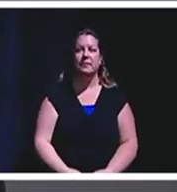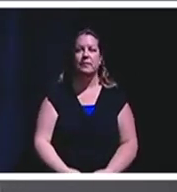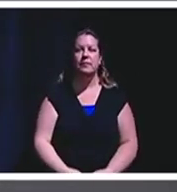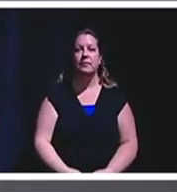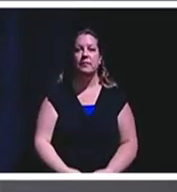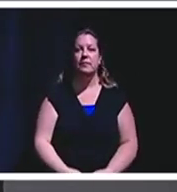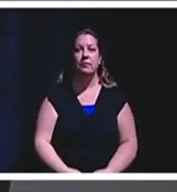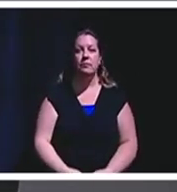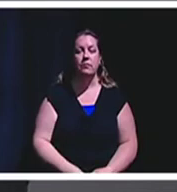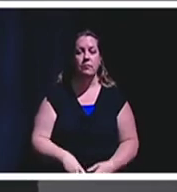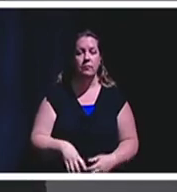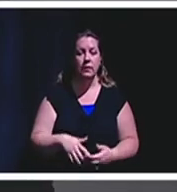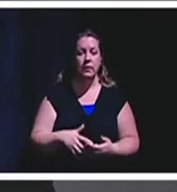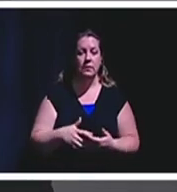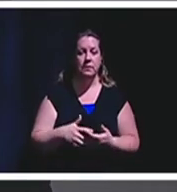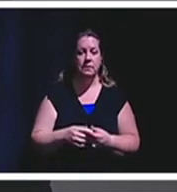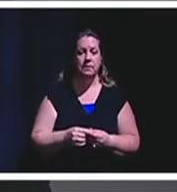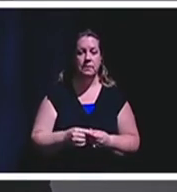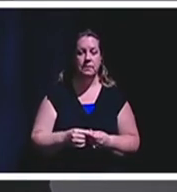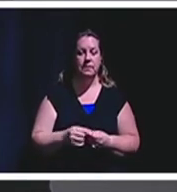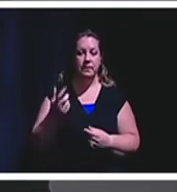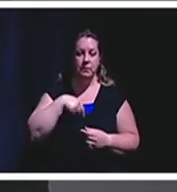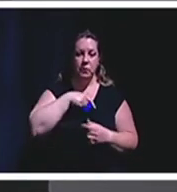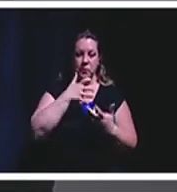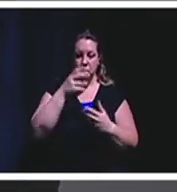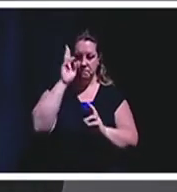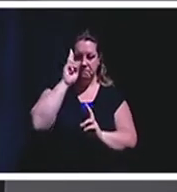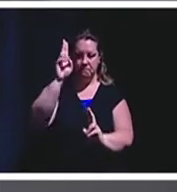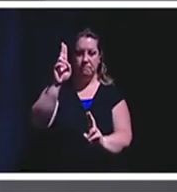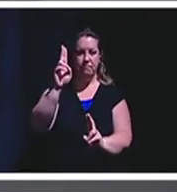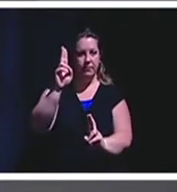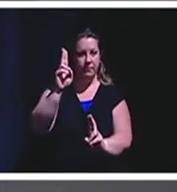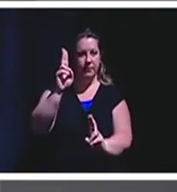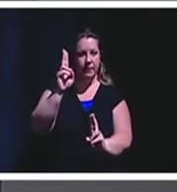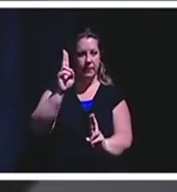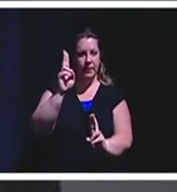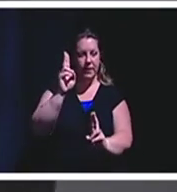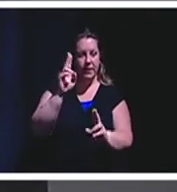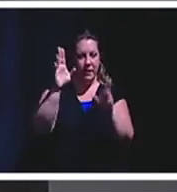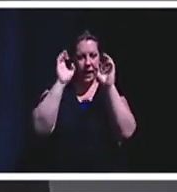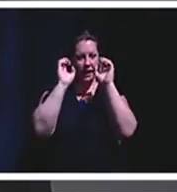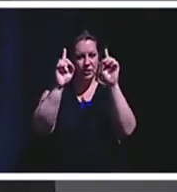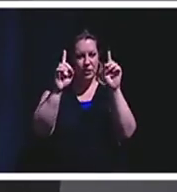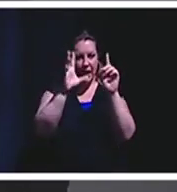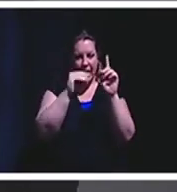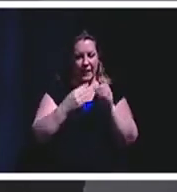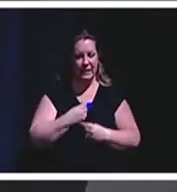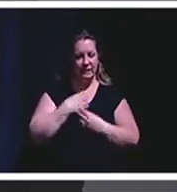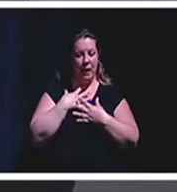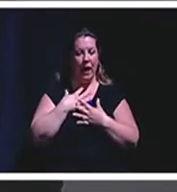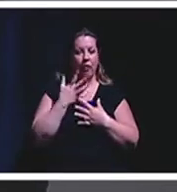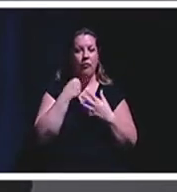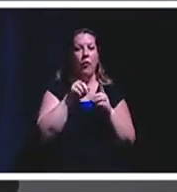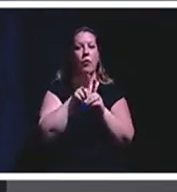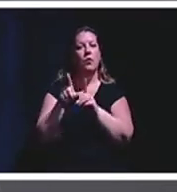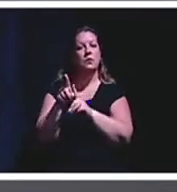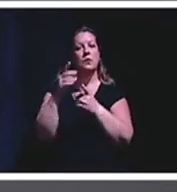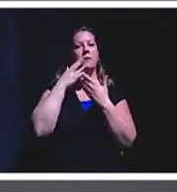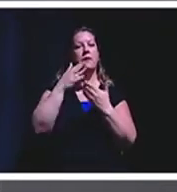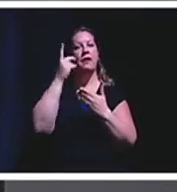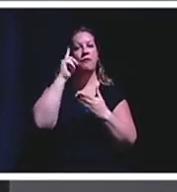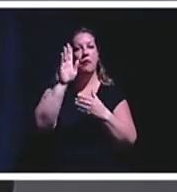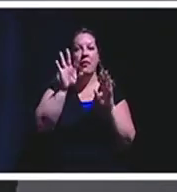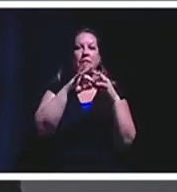To receive the deserved recognition of the graduates you have educated and inspired, as well as thanks for their families